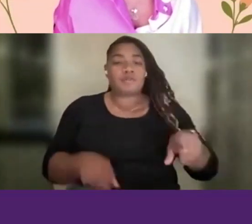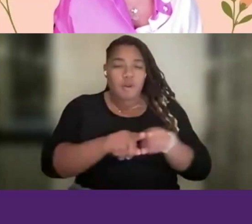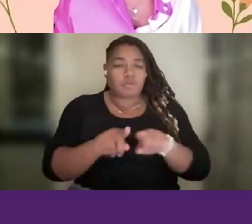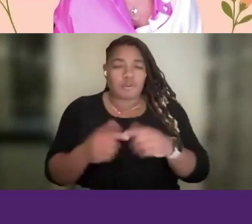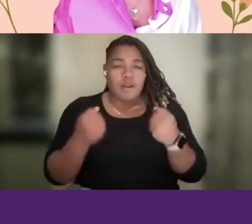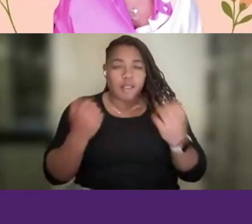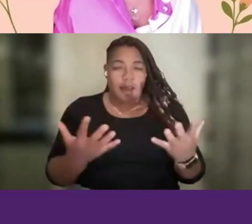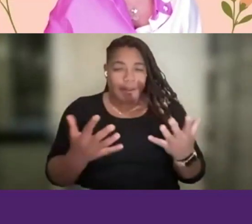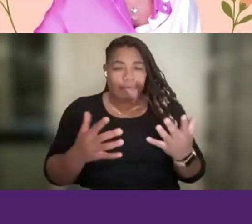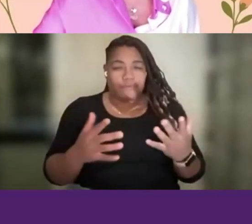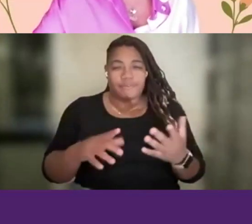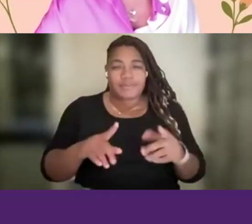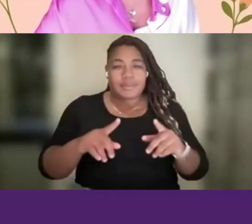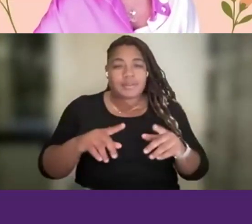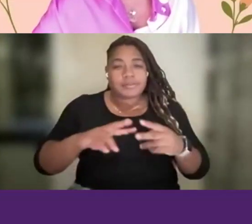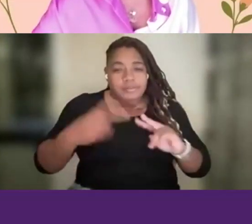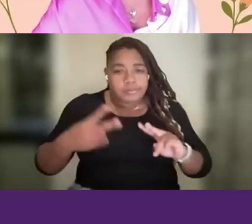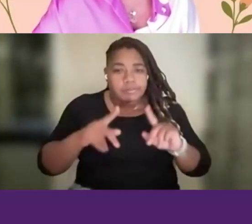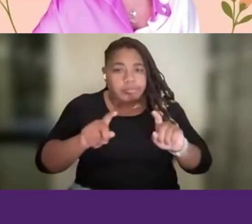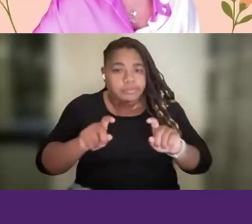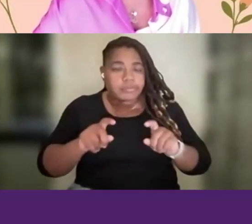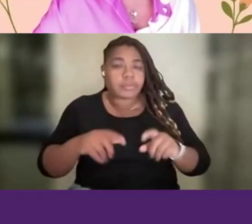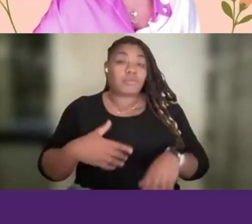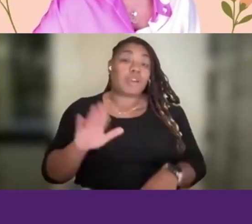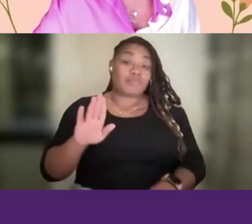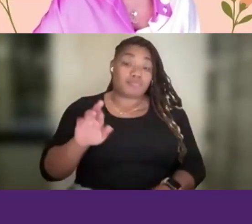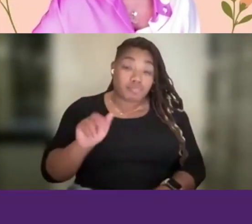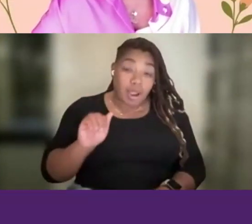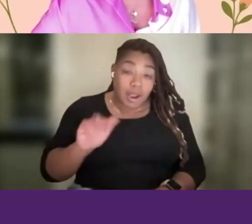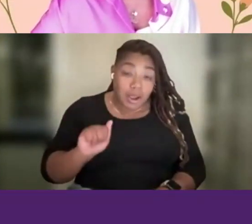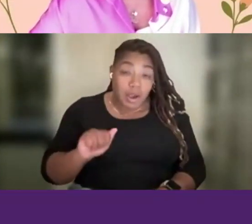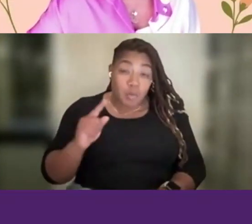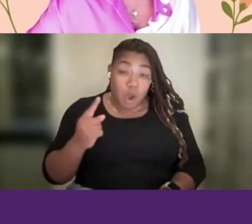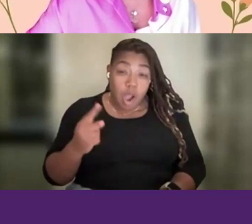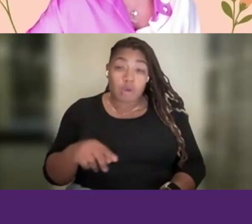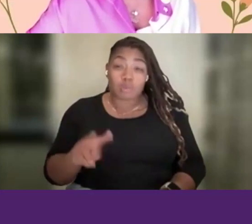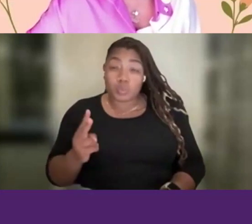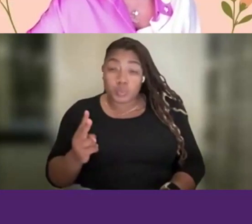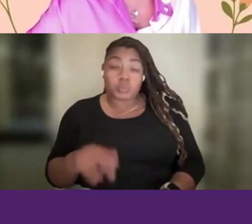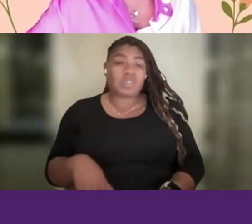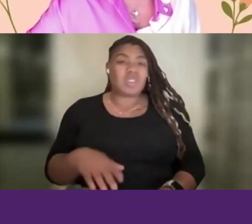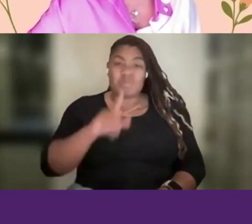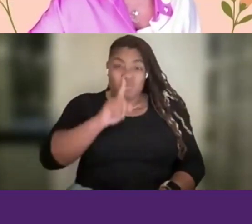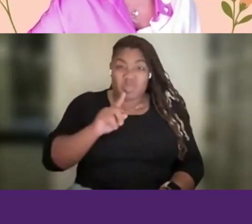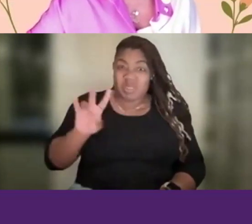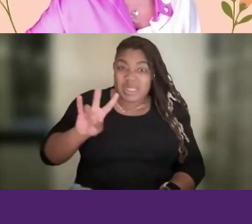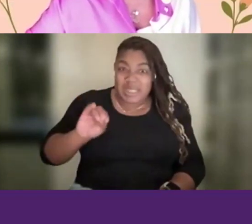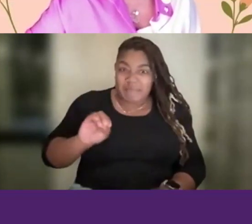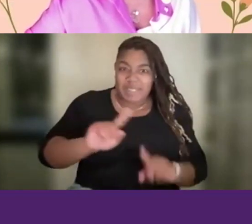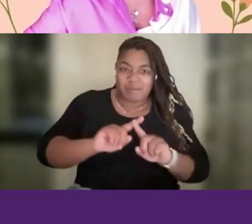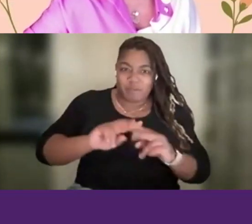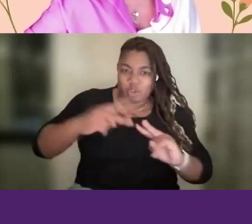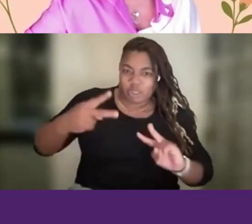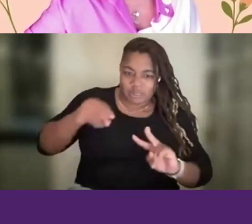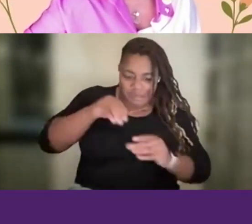consider. So we do have BRCA1, BRCA2, but there's over, you know, 70 different genes that actually carry these risks of breast cancer. And